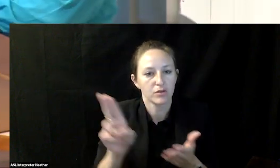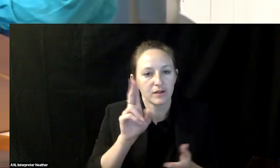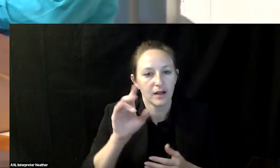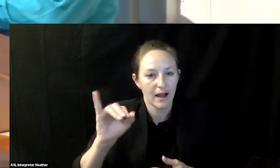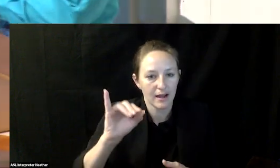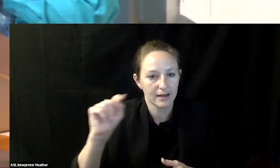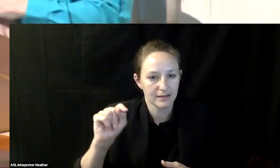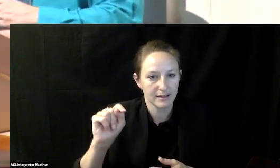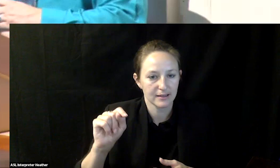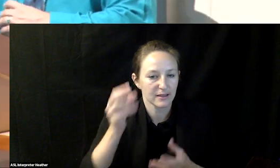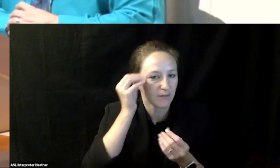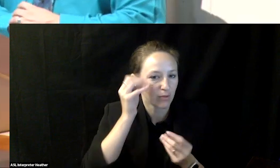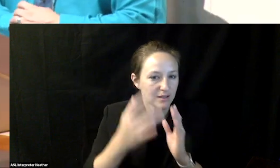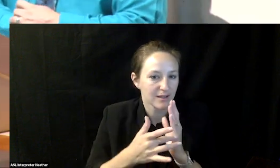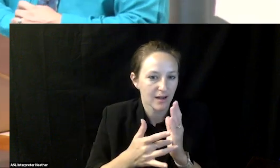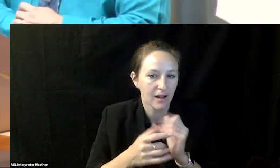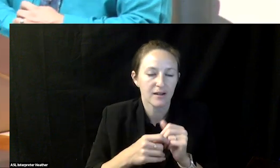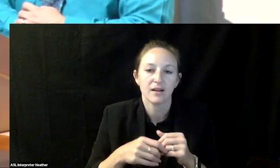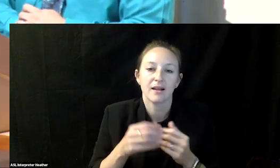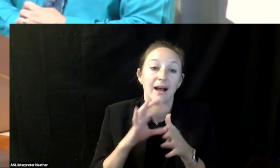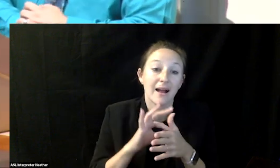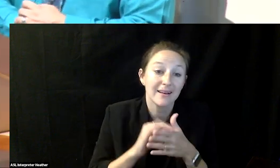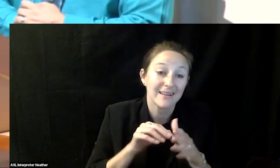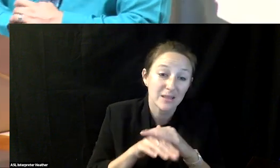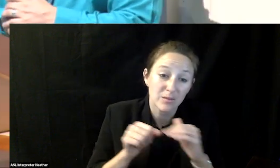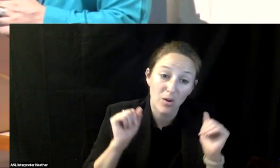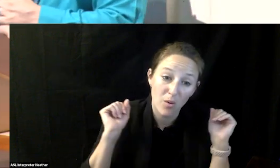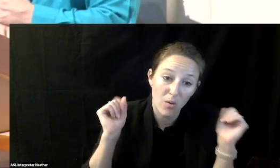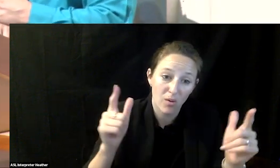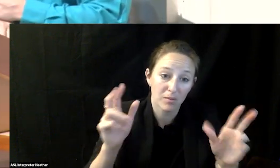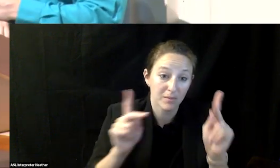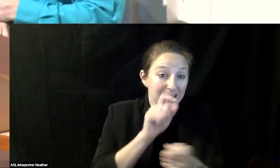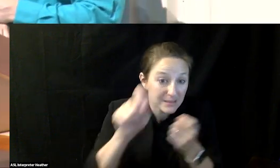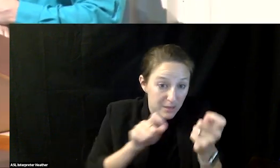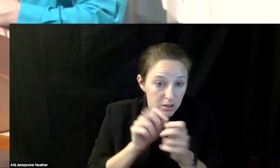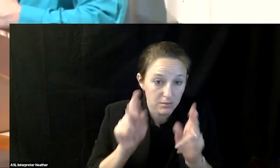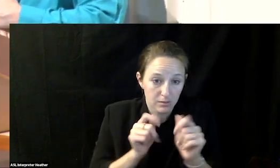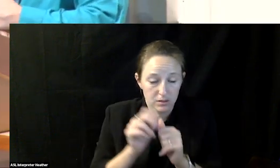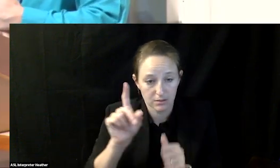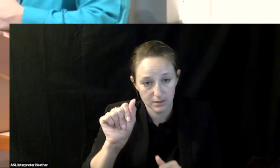university content accessible to everybody, especially people with disabilities.